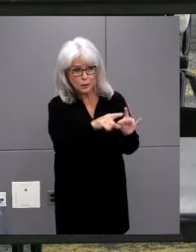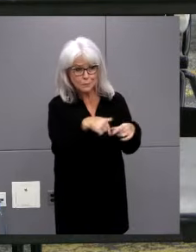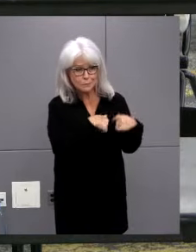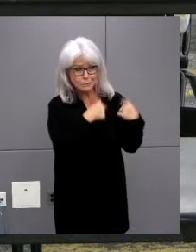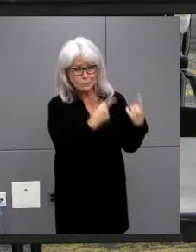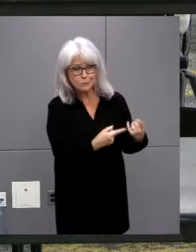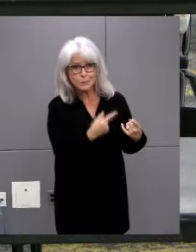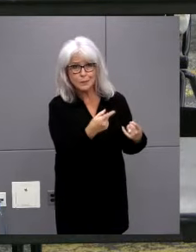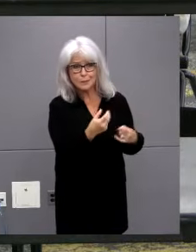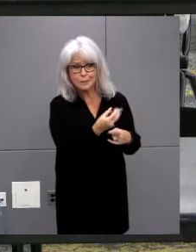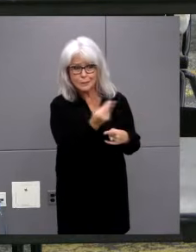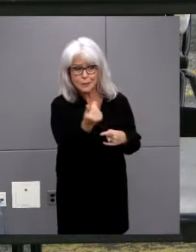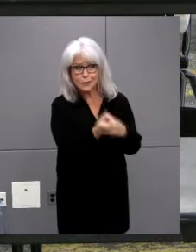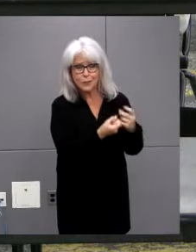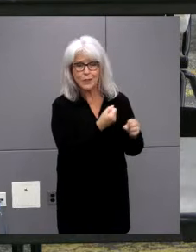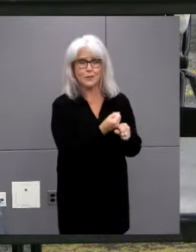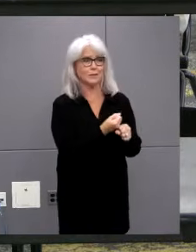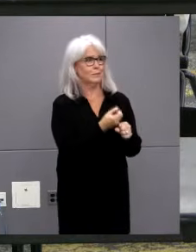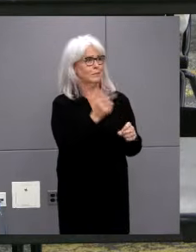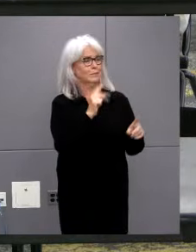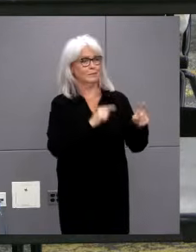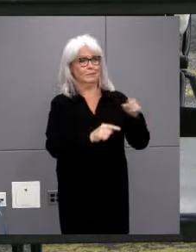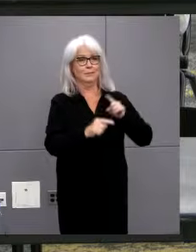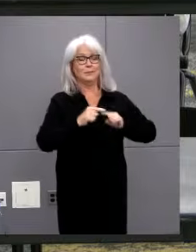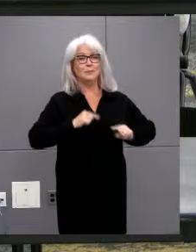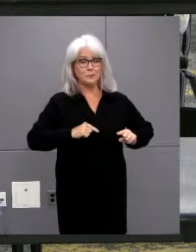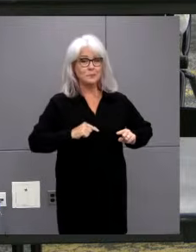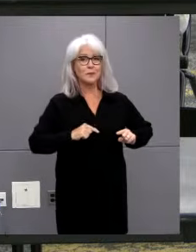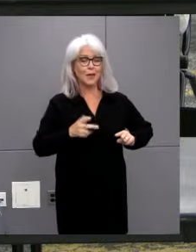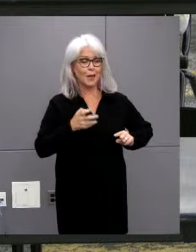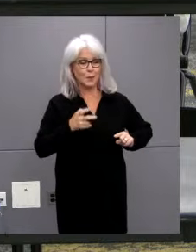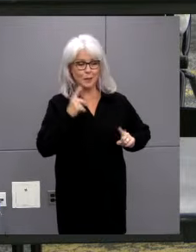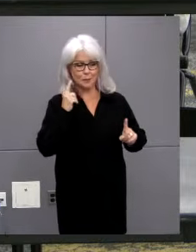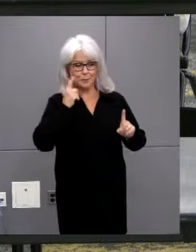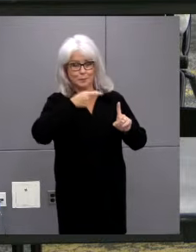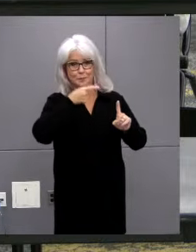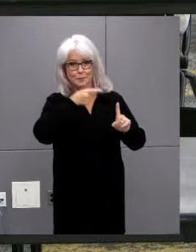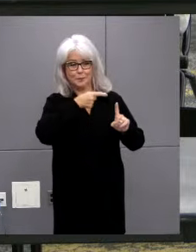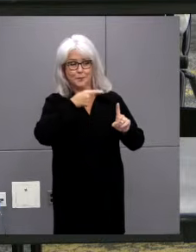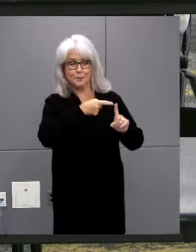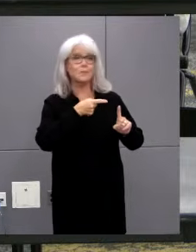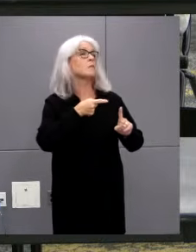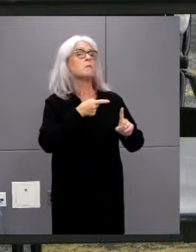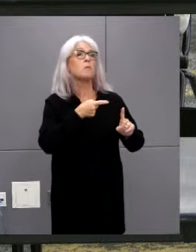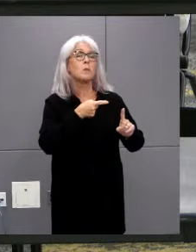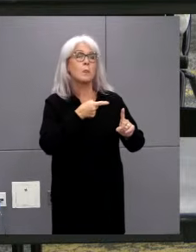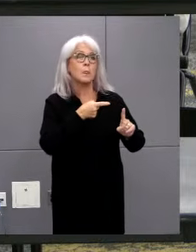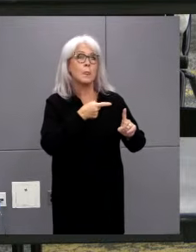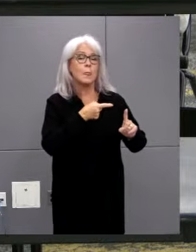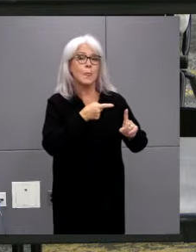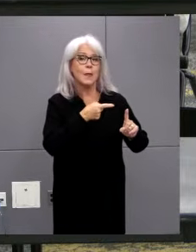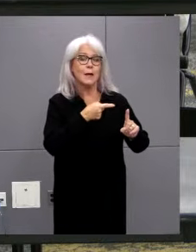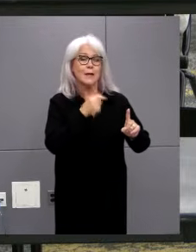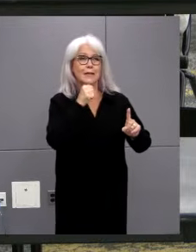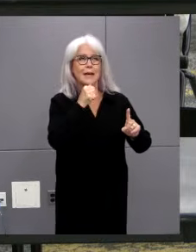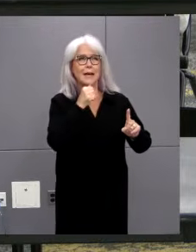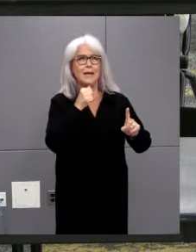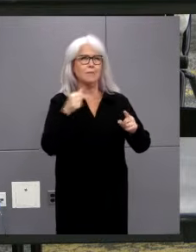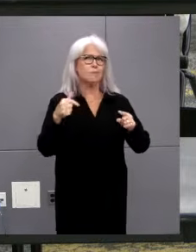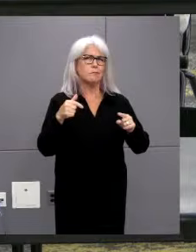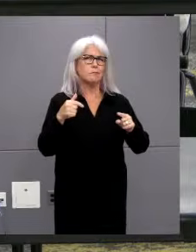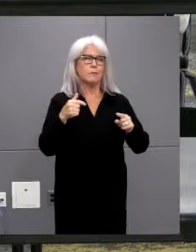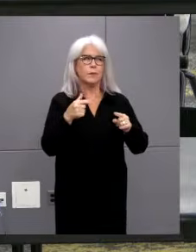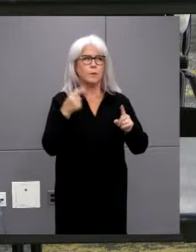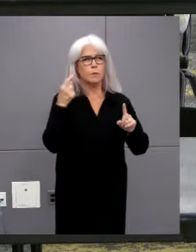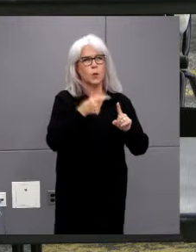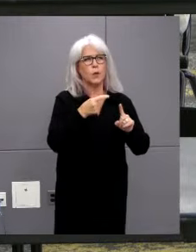in motion for several years. And I just want to come back to the point that is not the point that it's been in motion for several years.